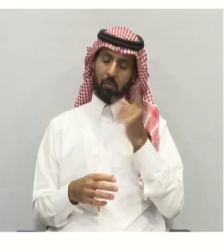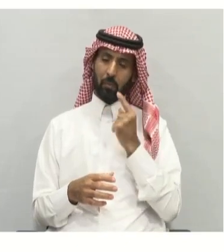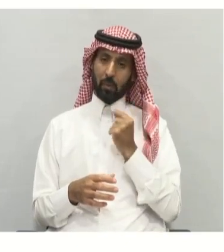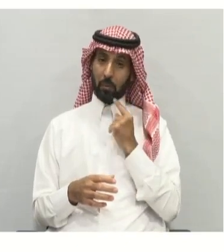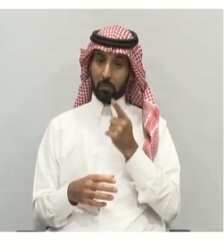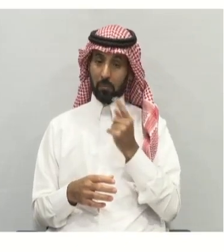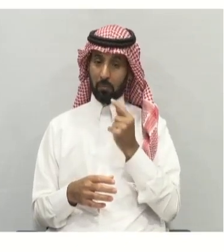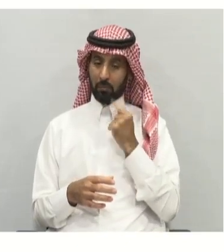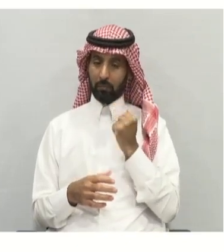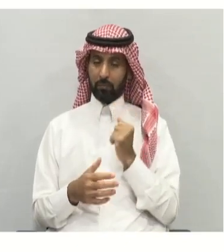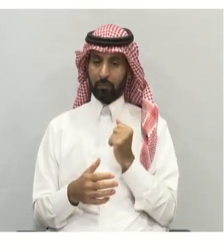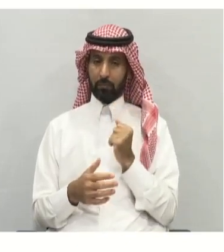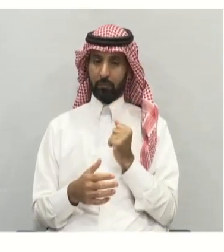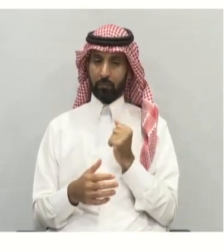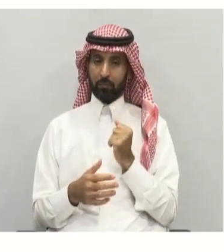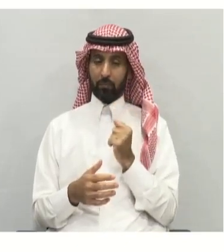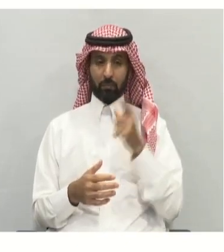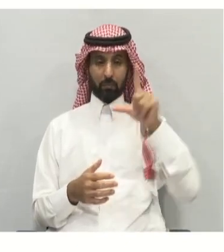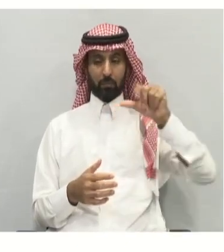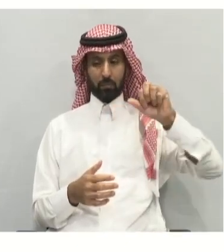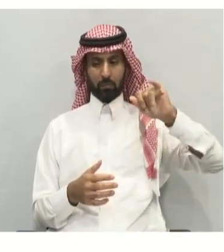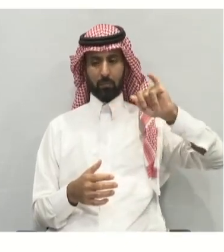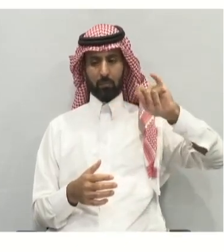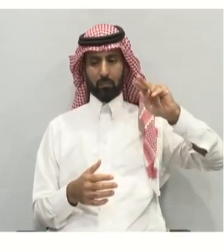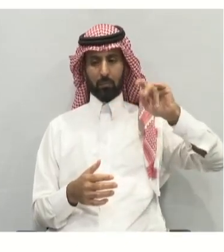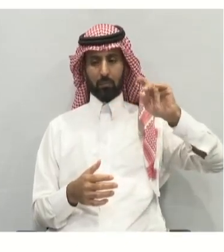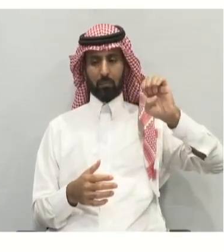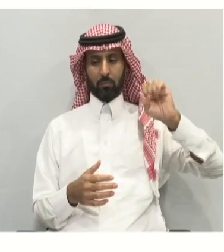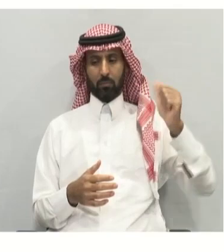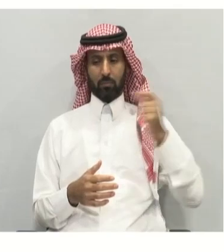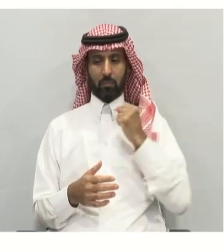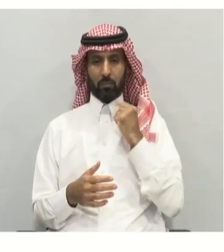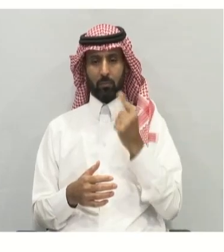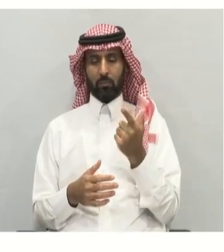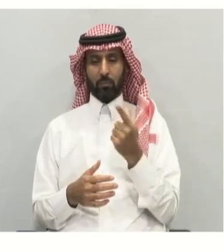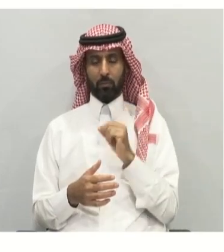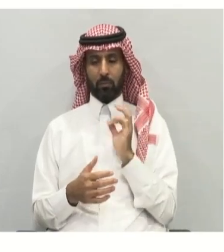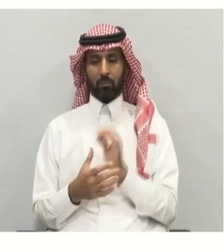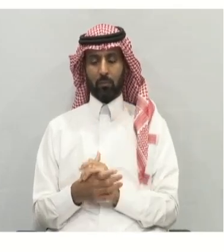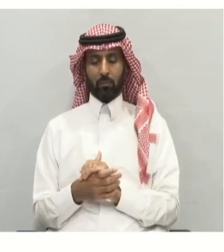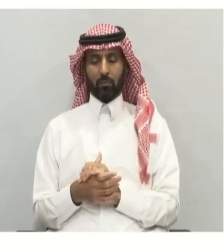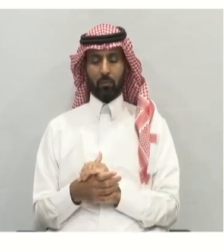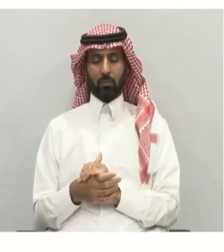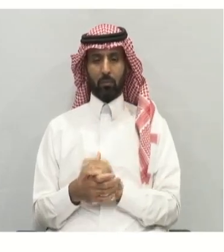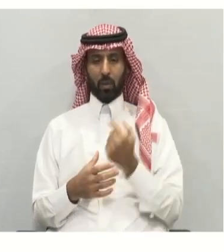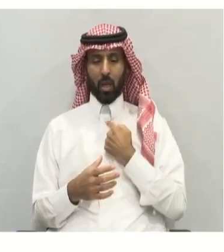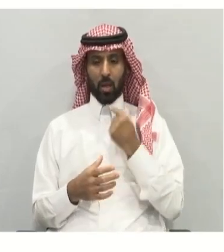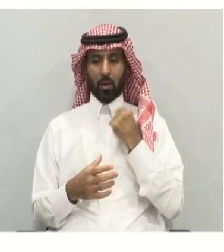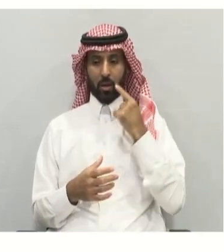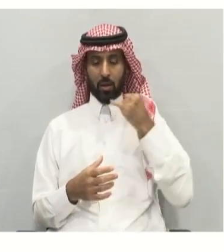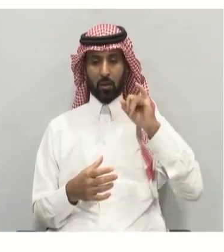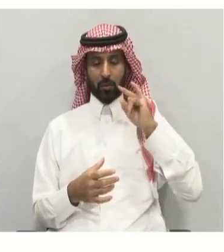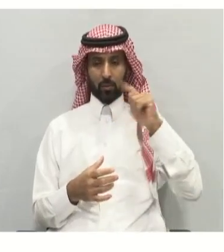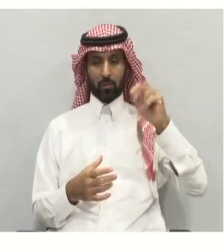that we like or the things that we prefer. So this is what when can we use I like